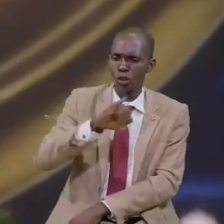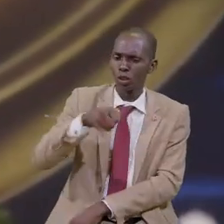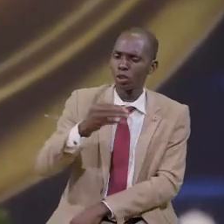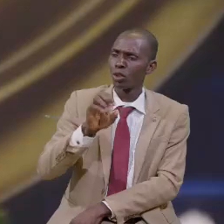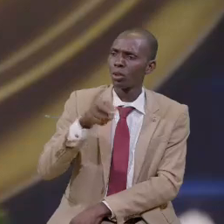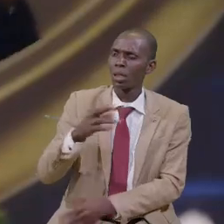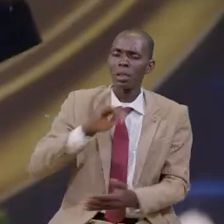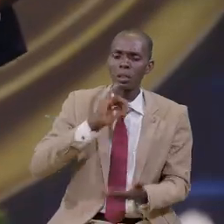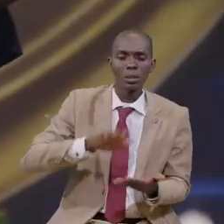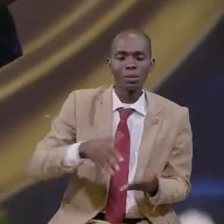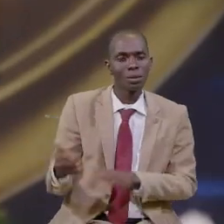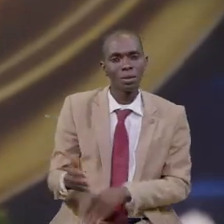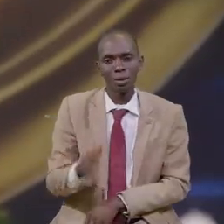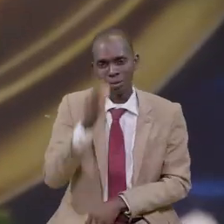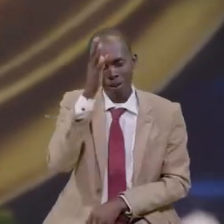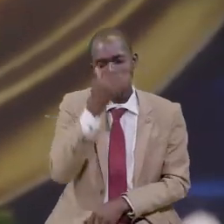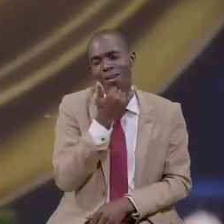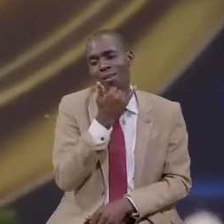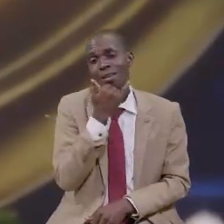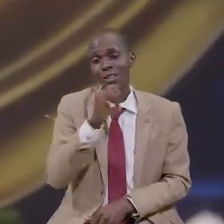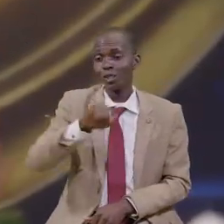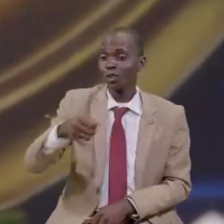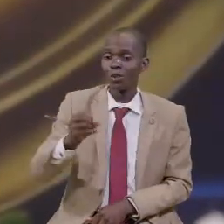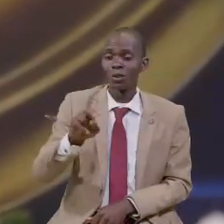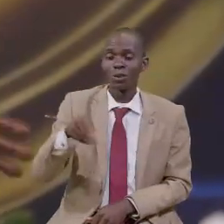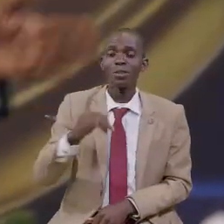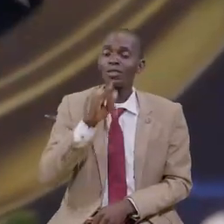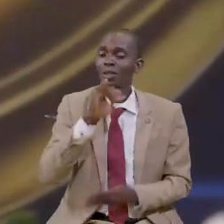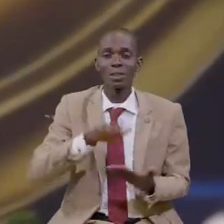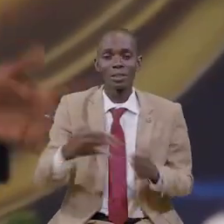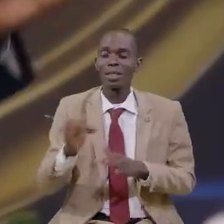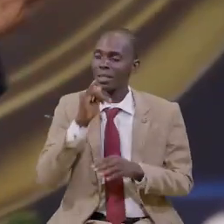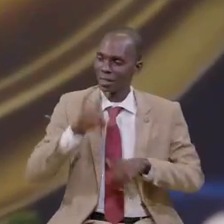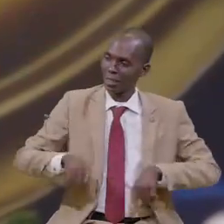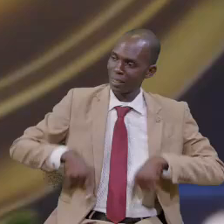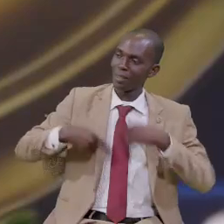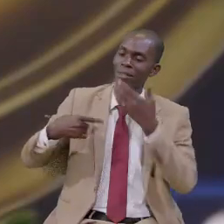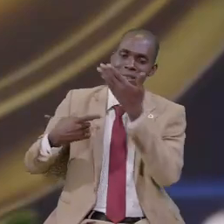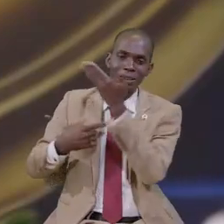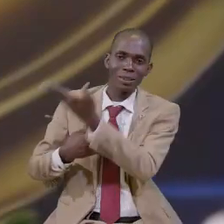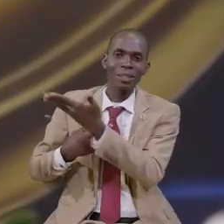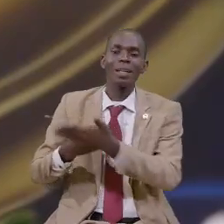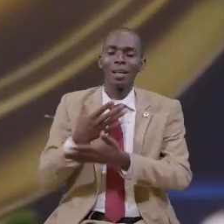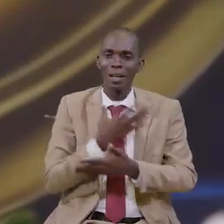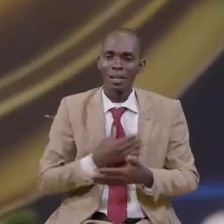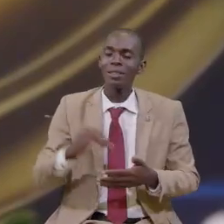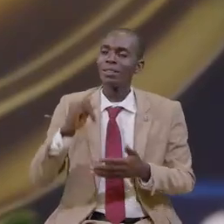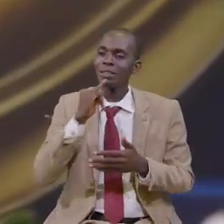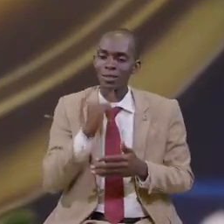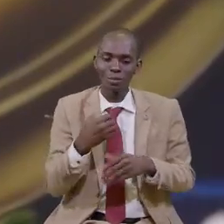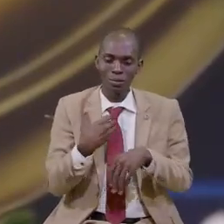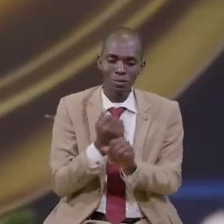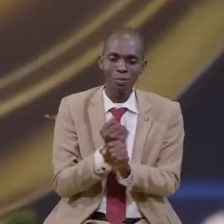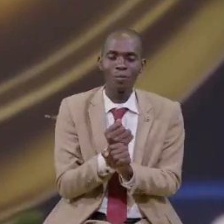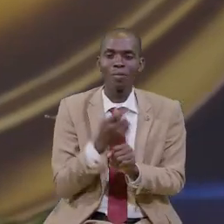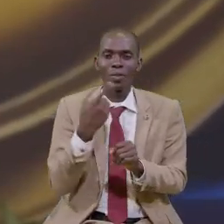the dream is now in the process of getting the dream fulfilled.